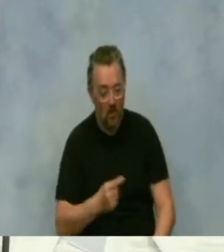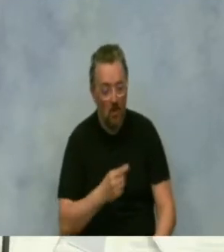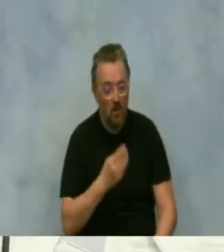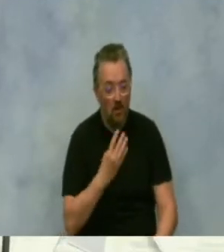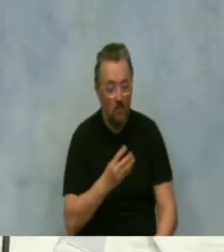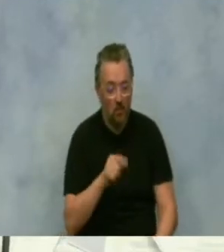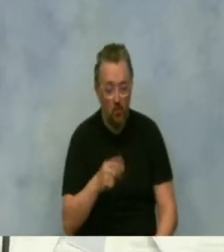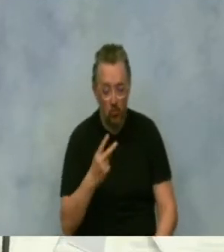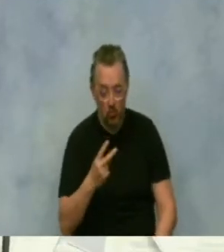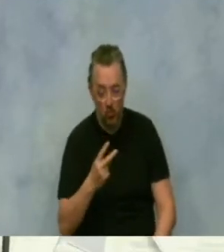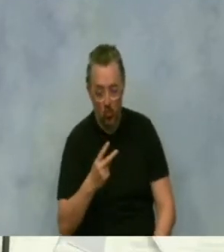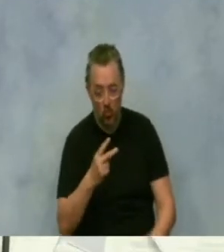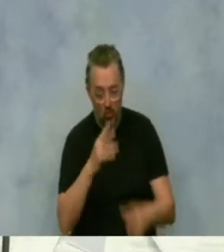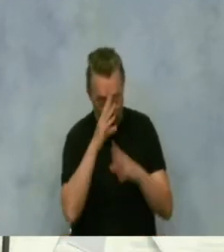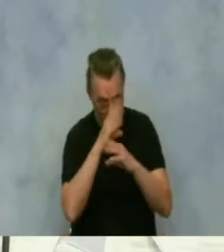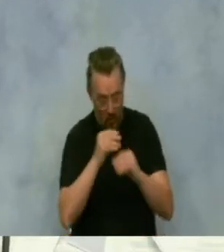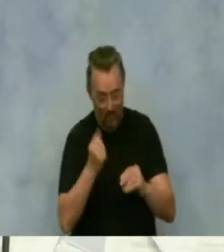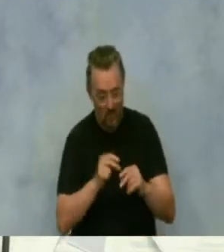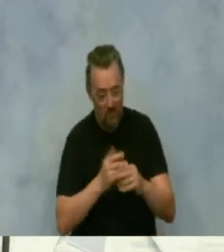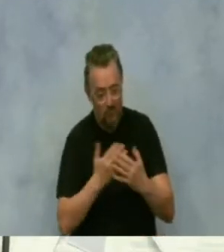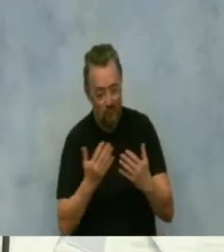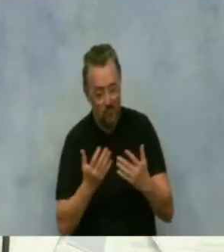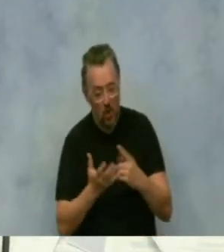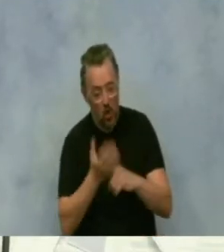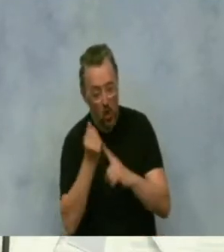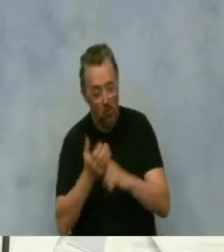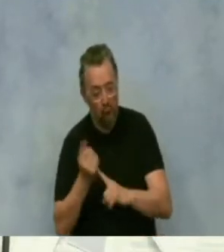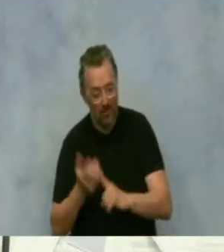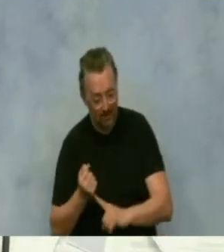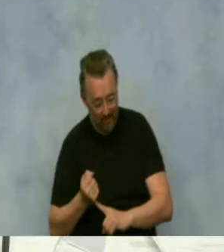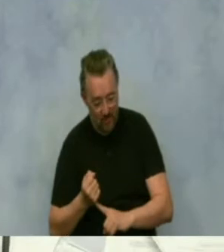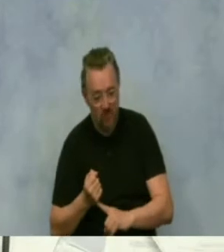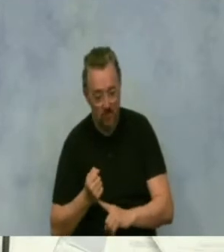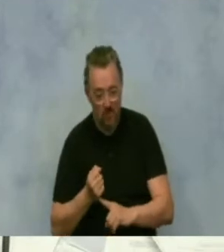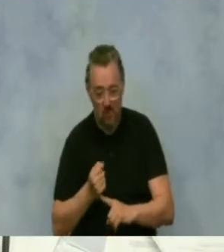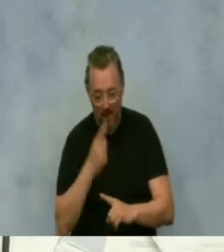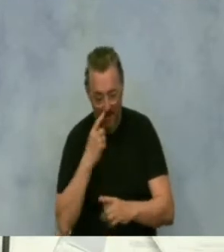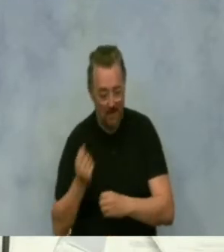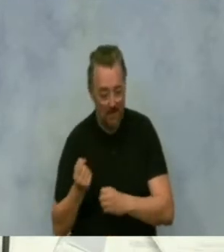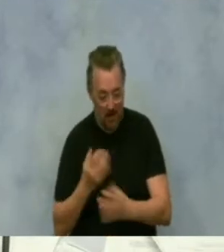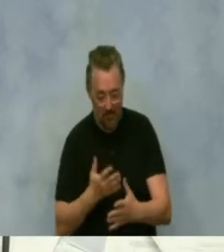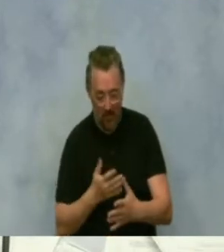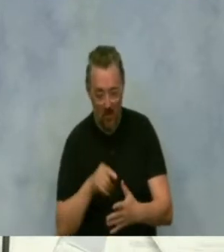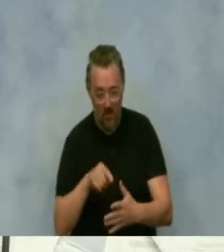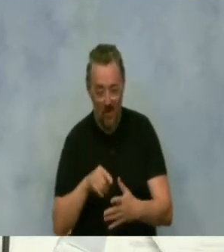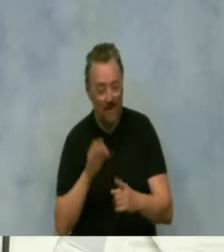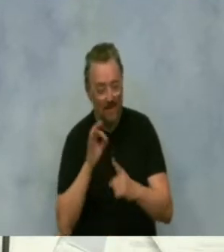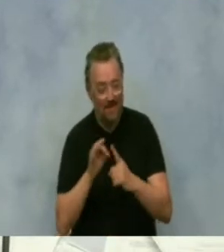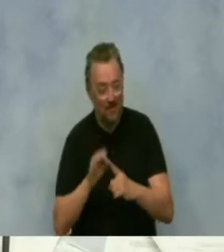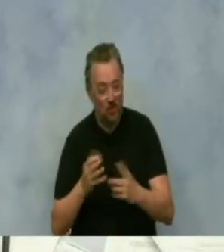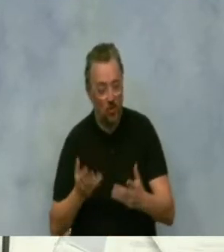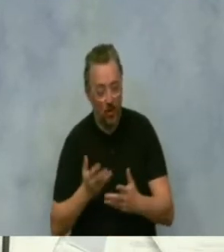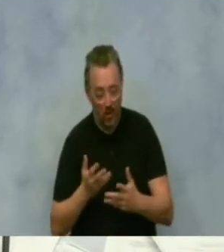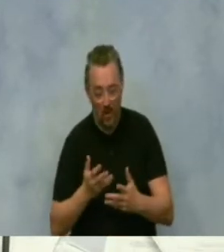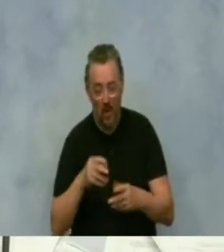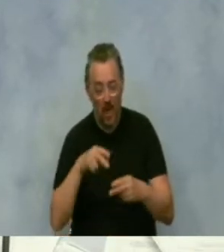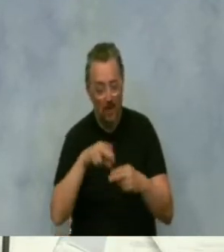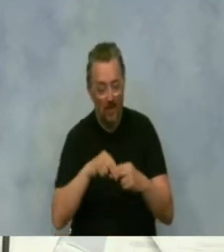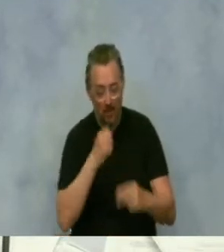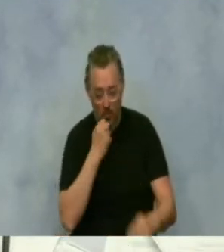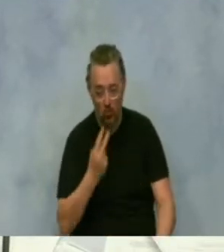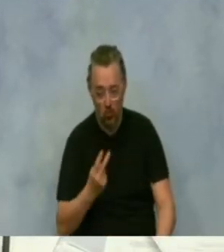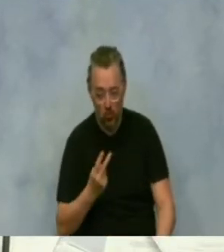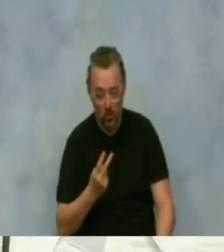notes the resort has established a number of objectives to support the delivery of the Connect priorities in 22-23. These are detailed in Appendix 2.